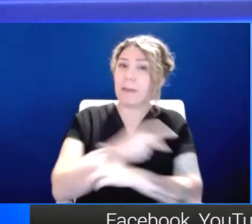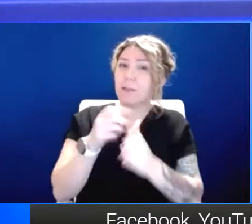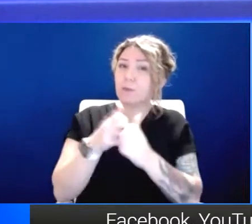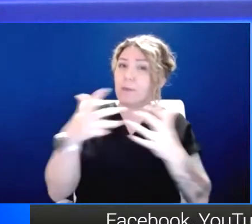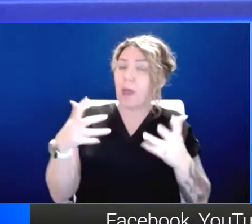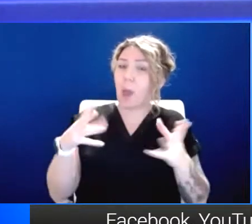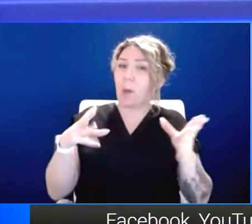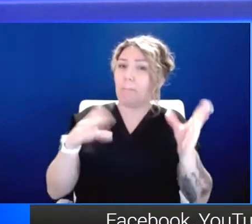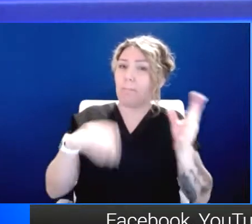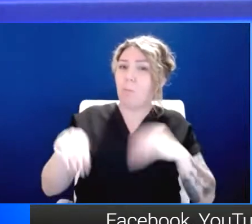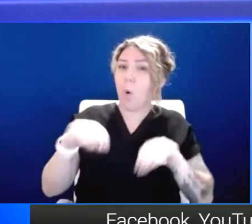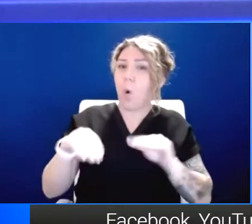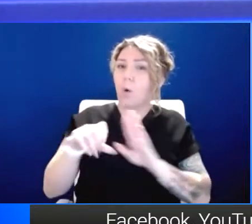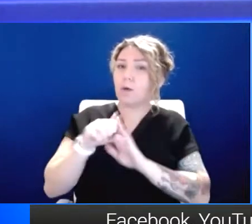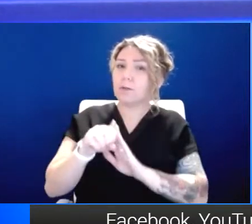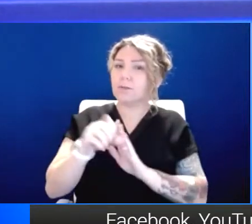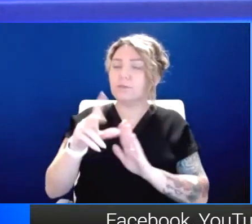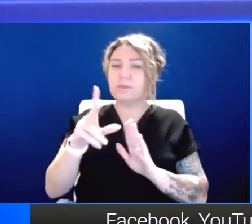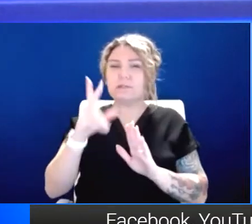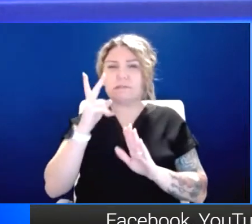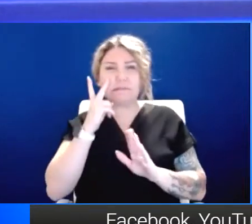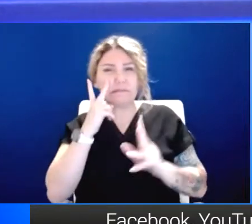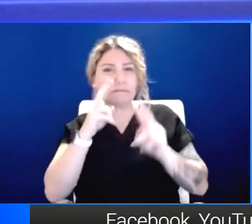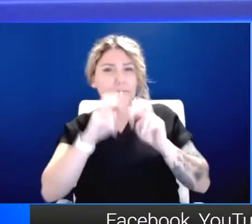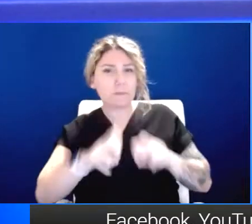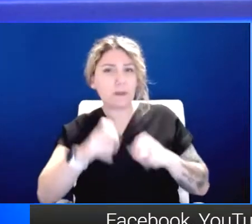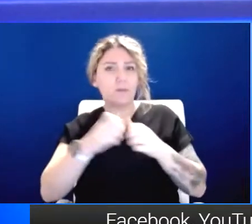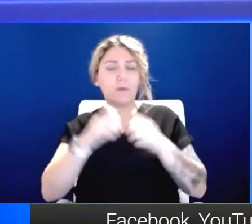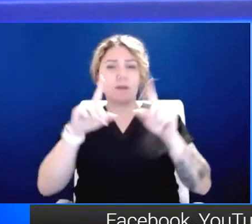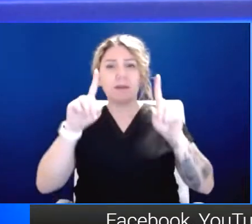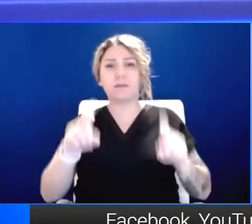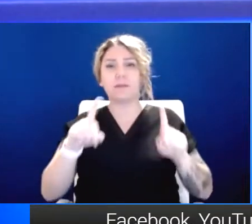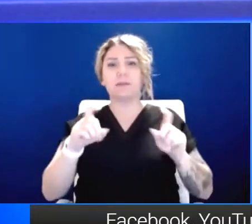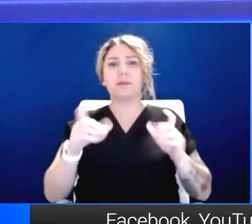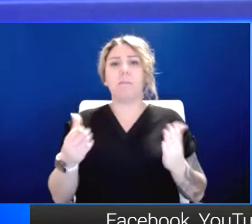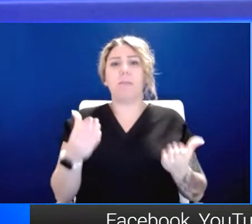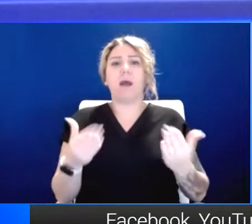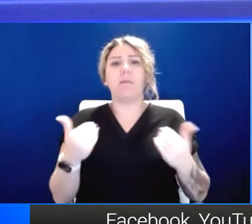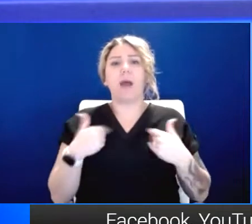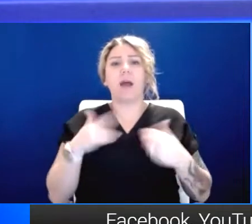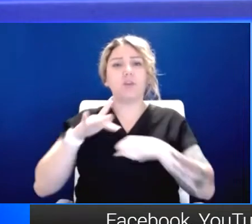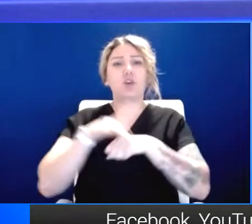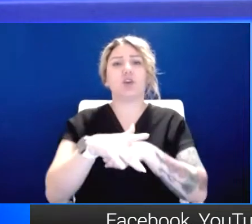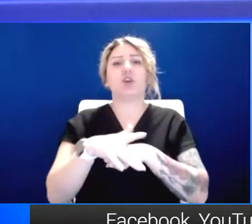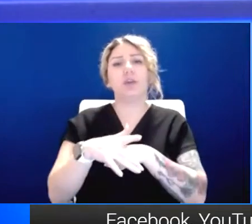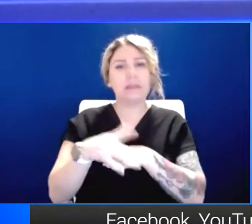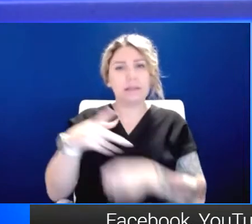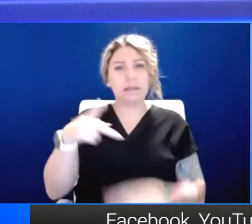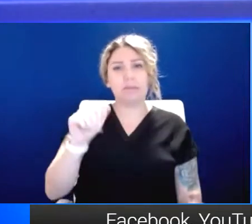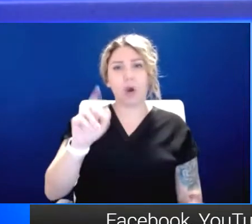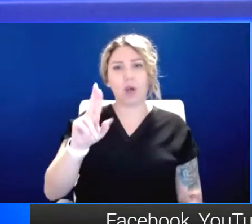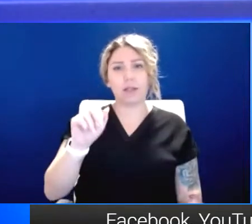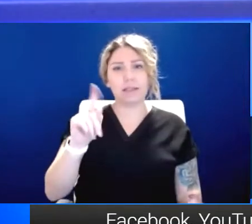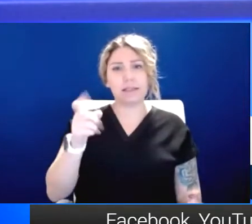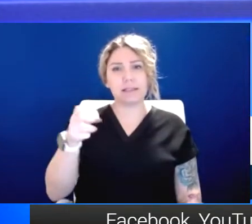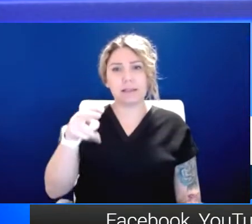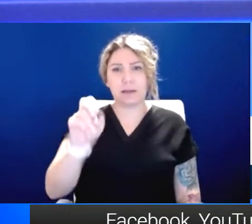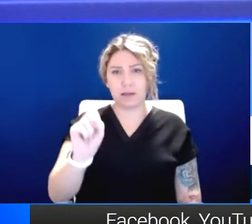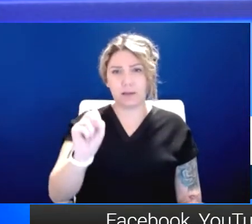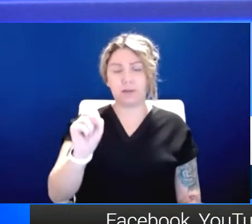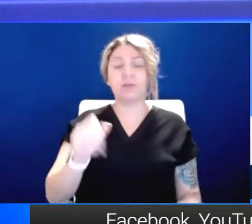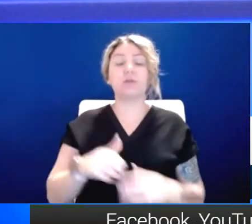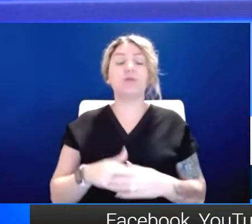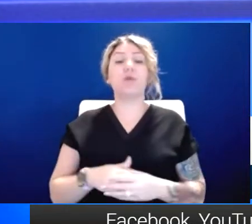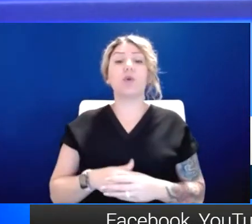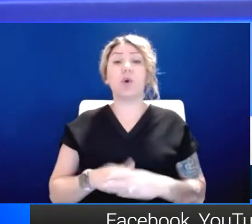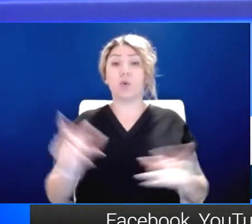to assess with certain tests if they indeed may have early Parkinson's disease. So what happens is patients who are at risk. So